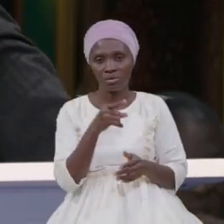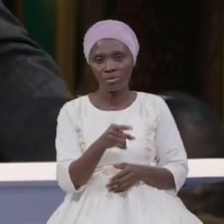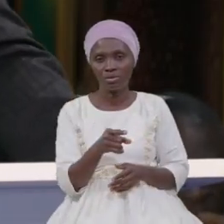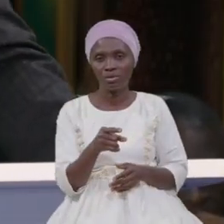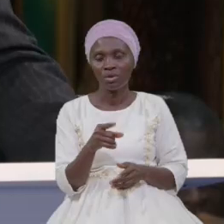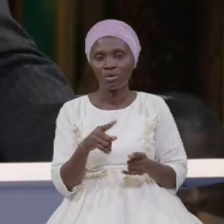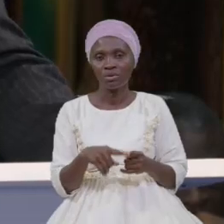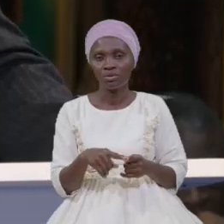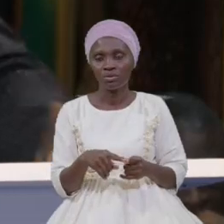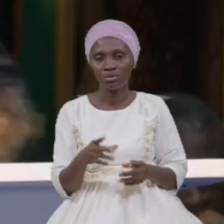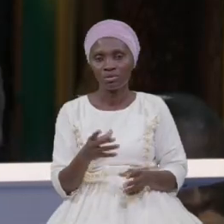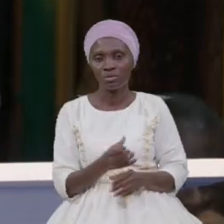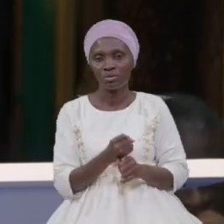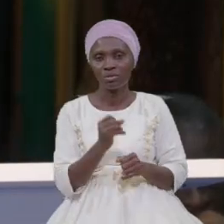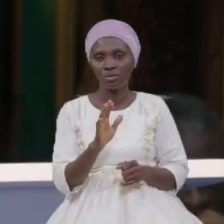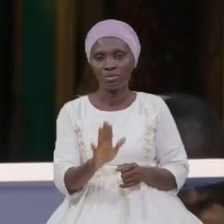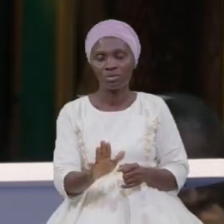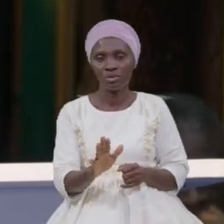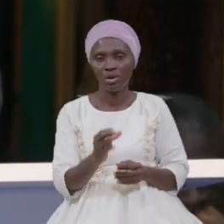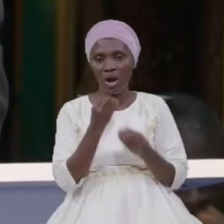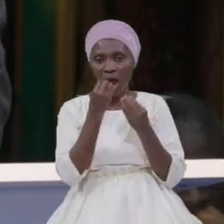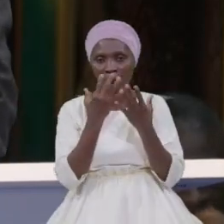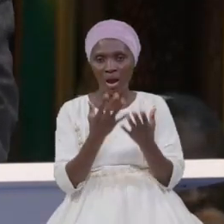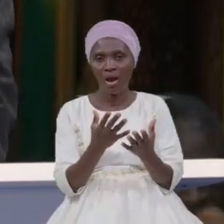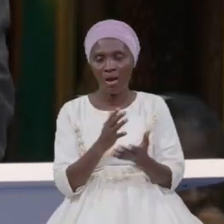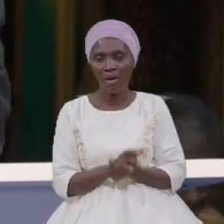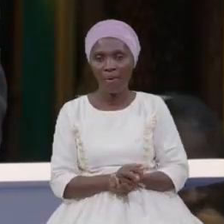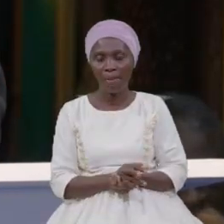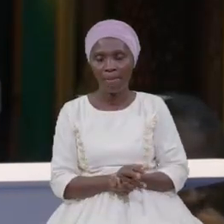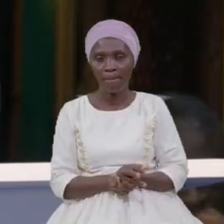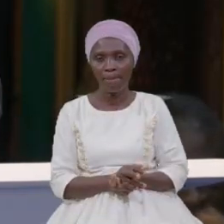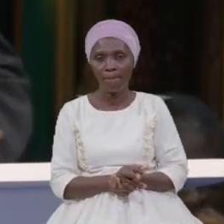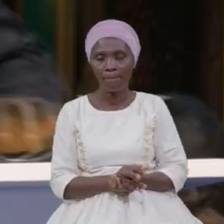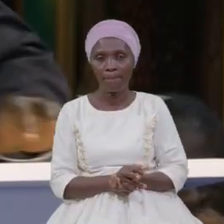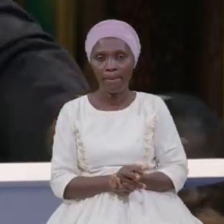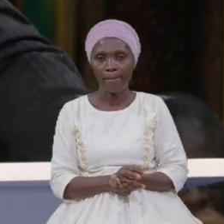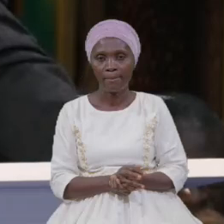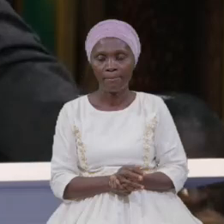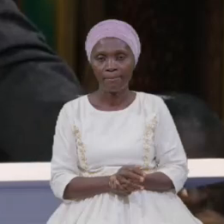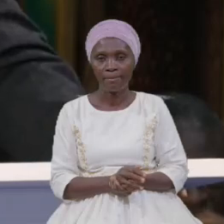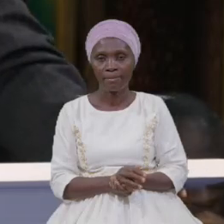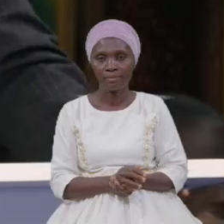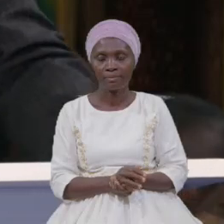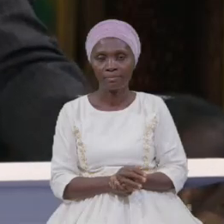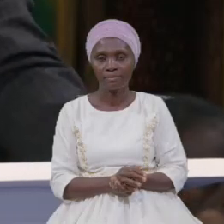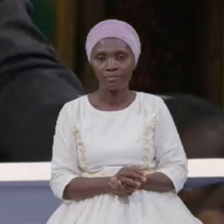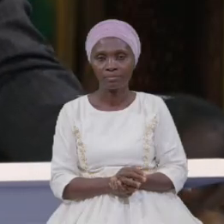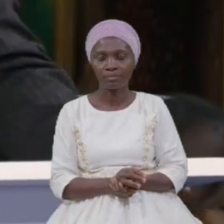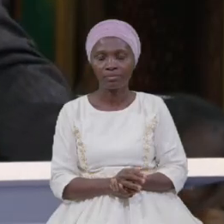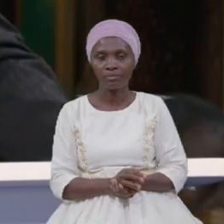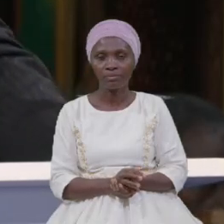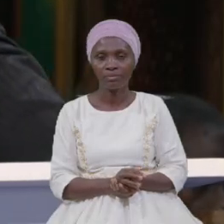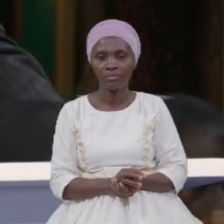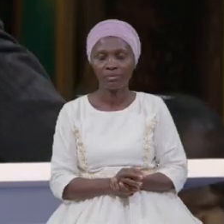servant tonight to declare what this grace is all